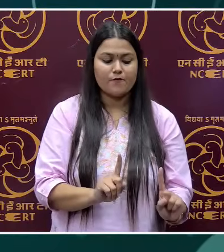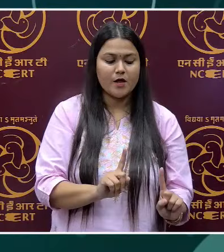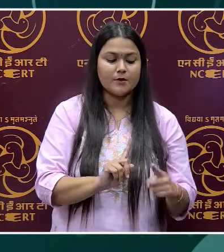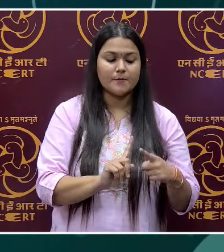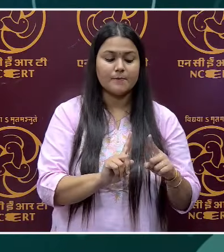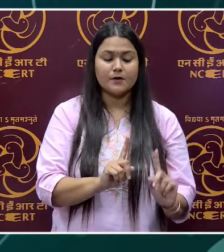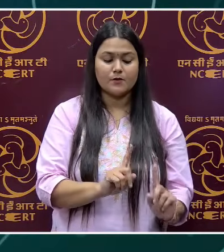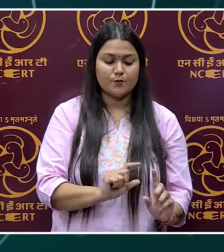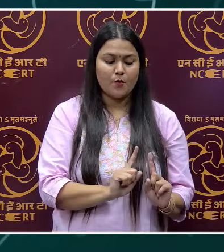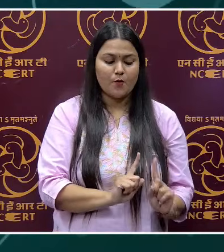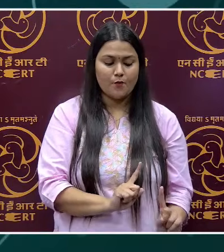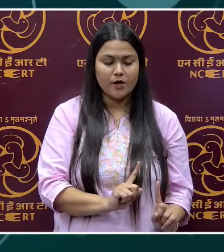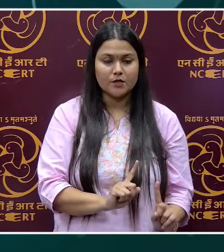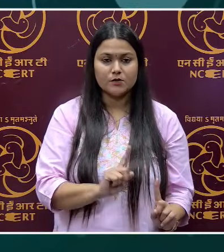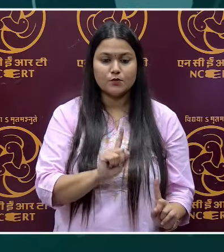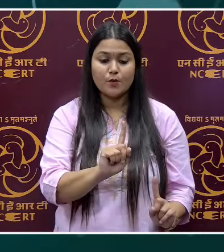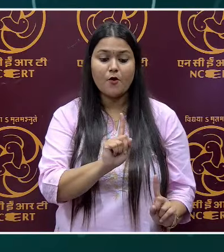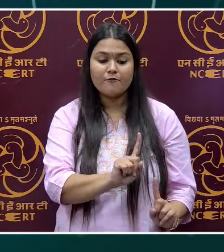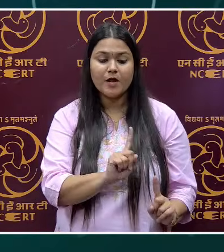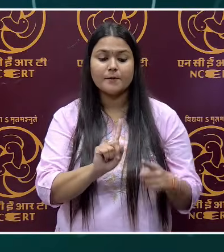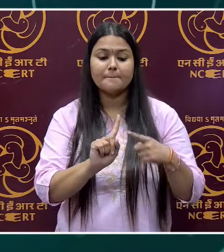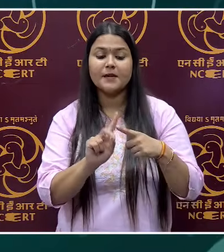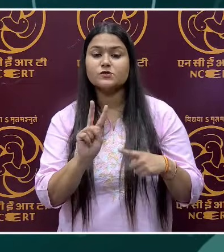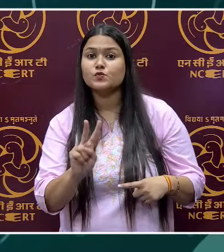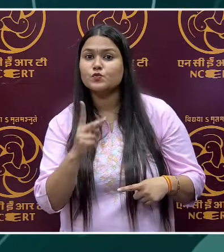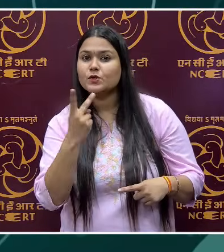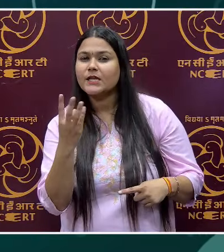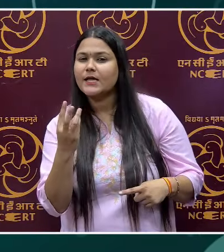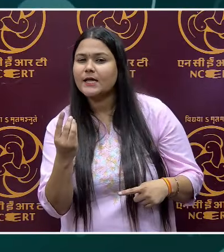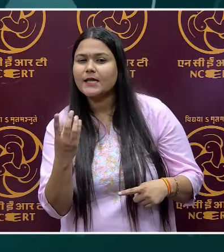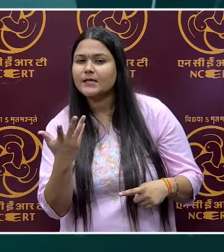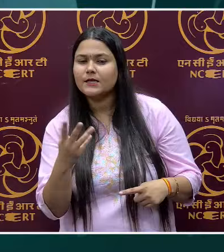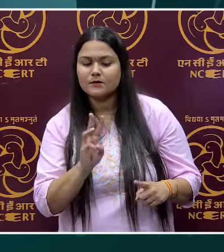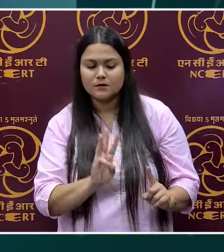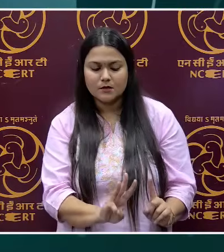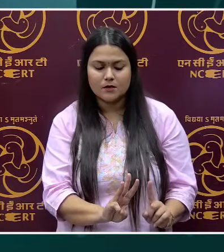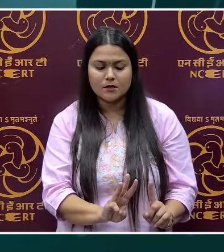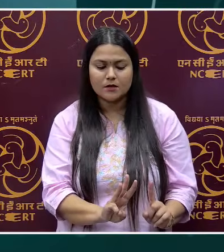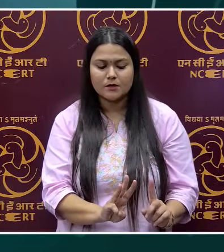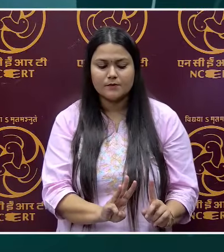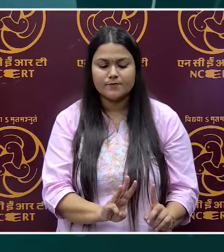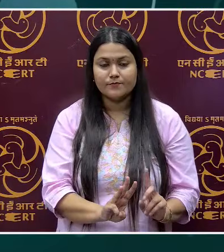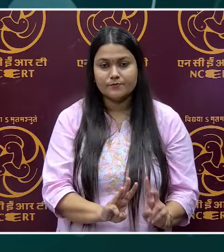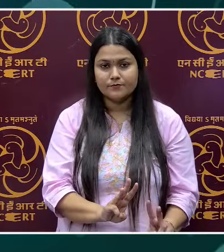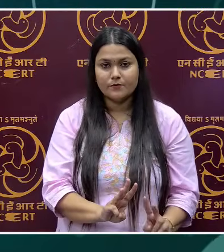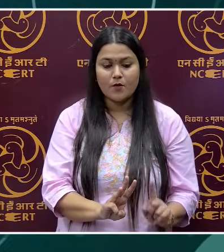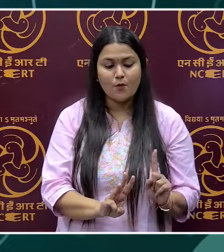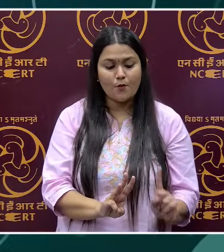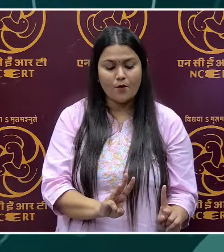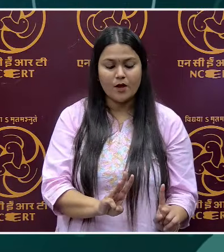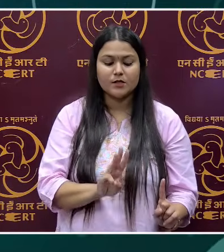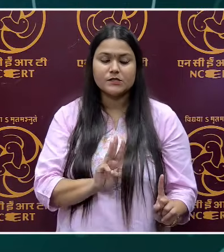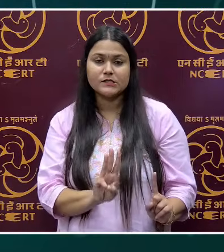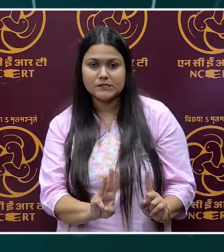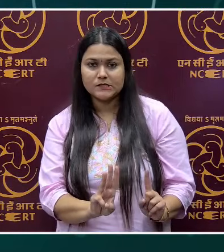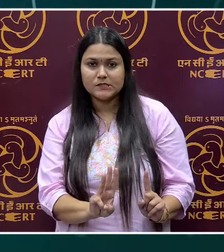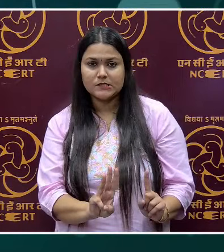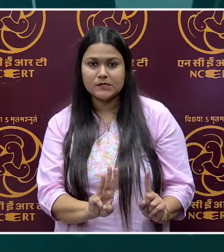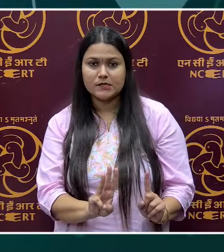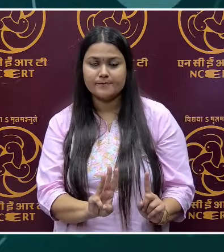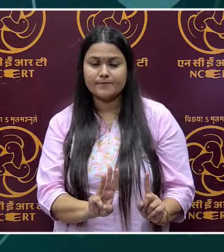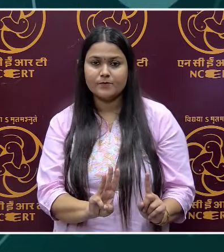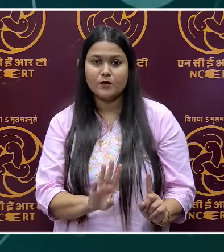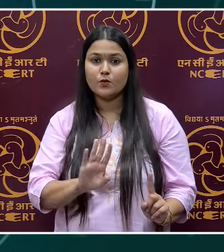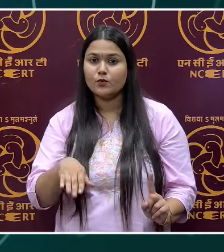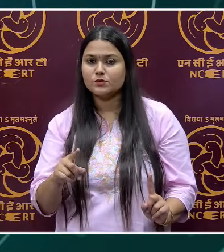1, then 1 plus 2, see this 1 plus 2, it is this one, that is 3. So, I will put it here